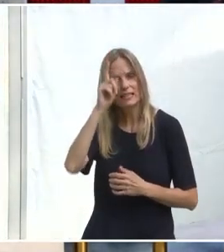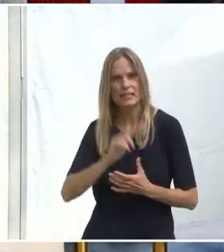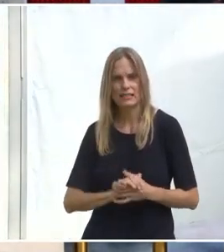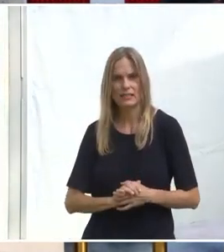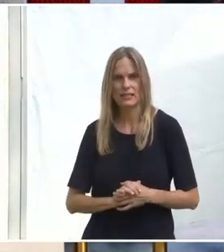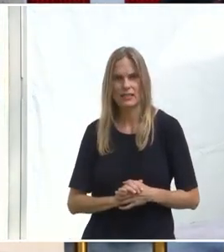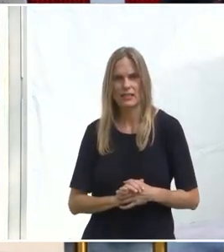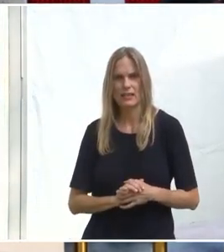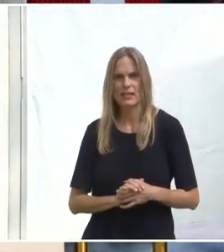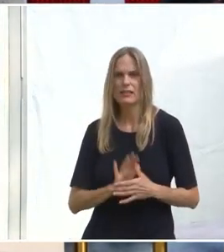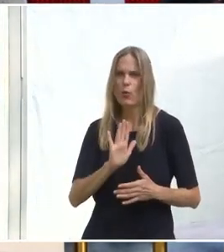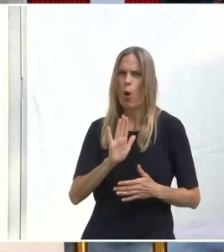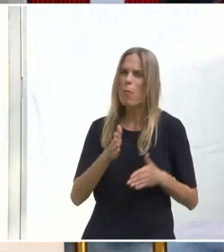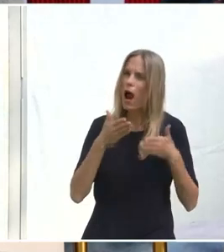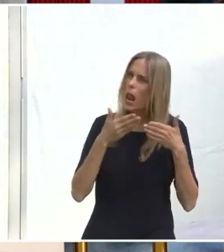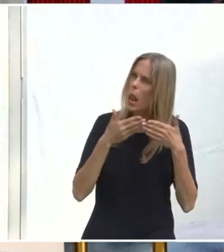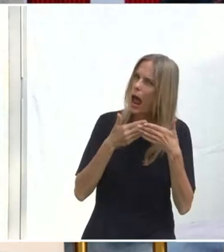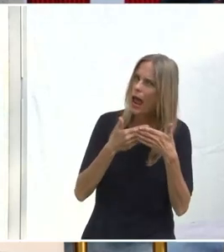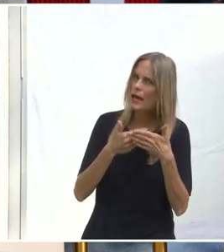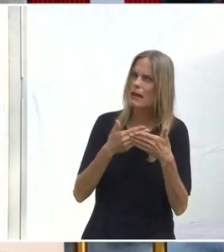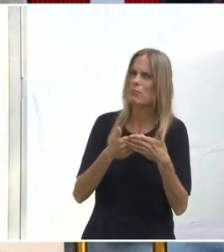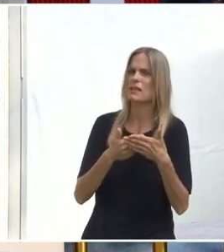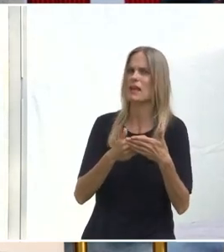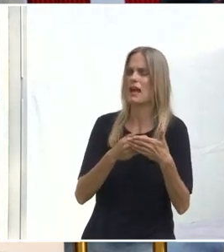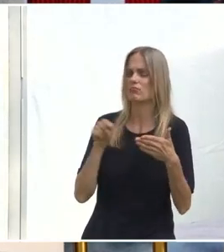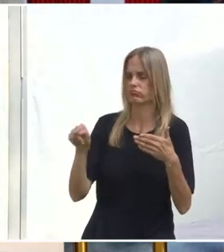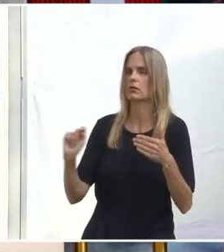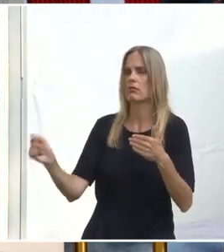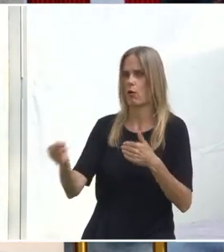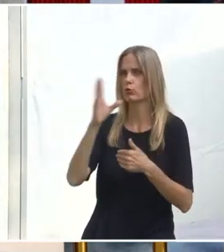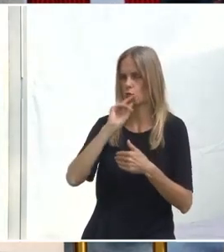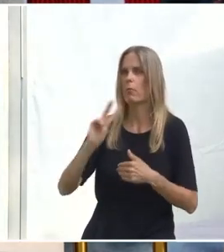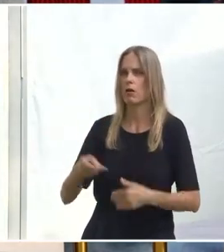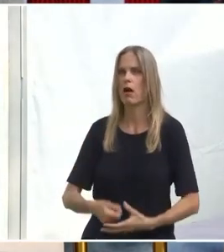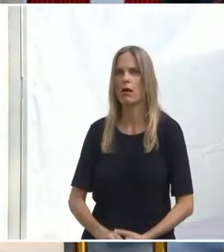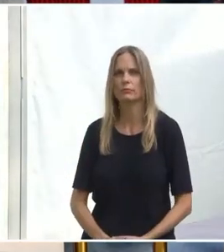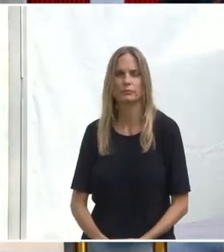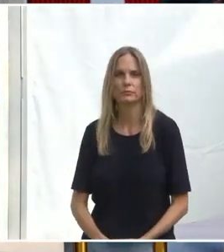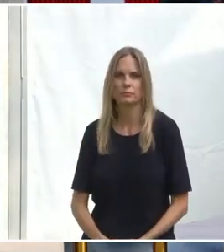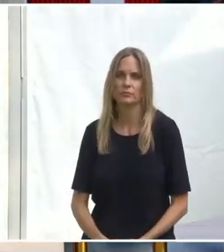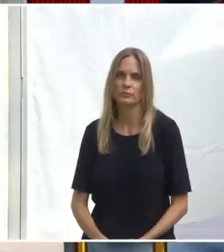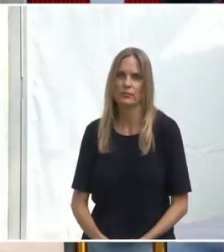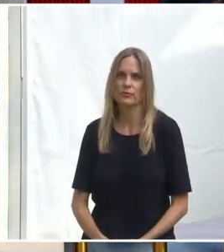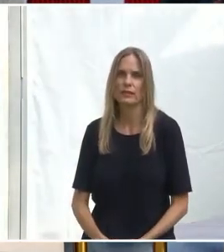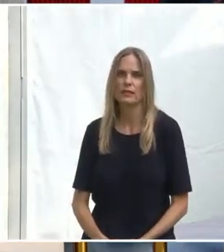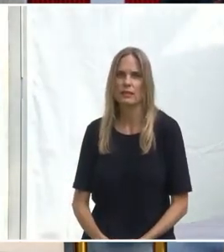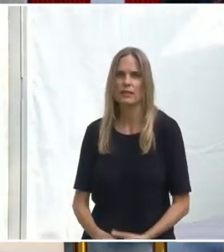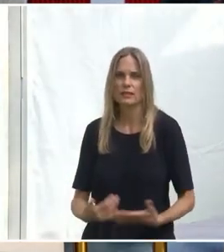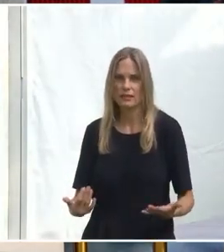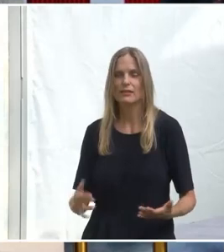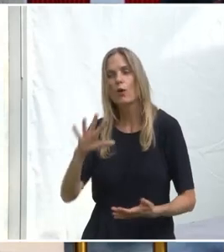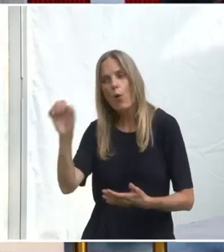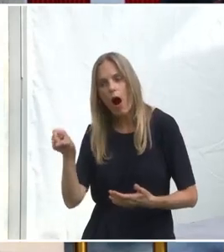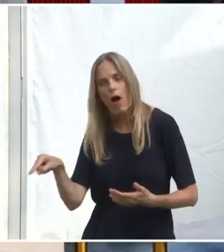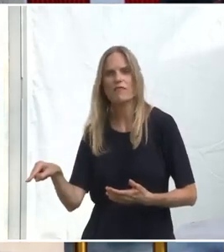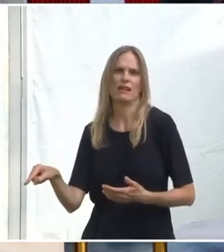they would approach it is very much how they can benefit from it. And so we need to hear the voice of Africa in